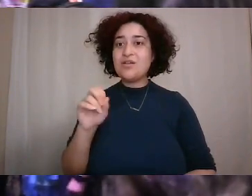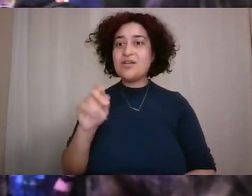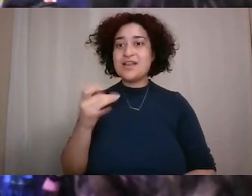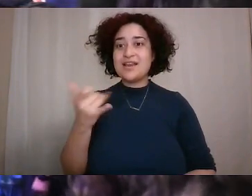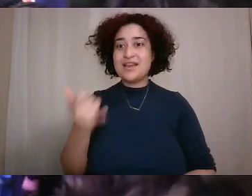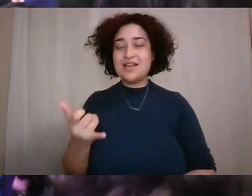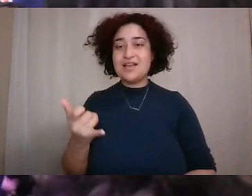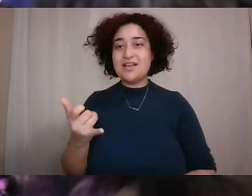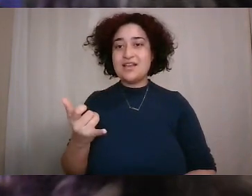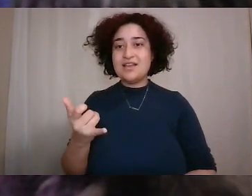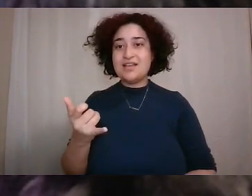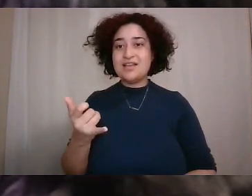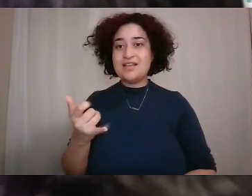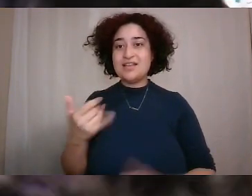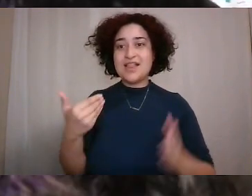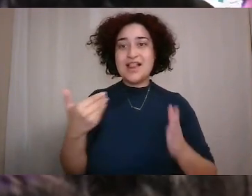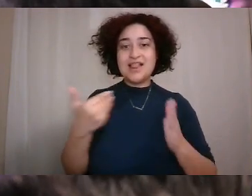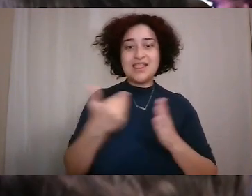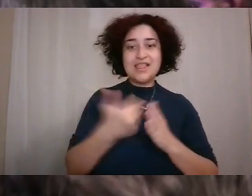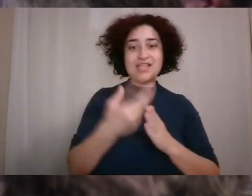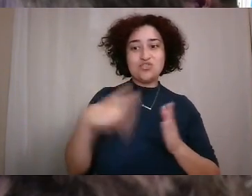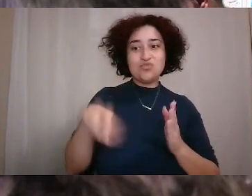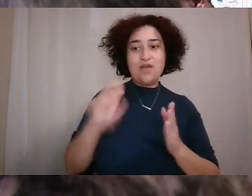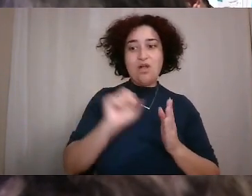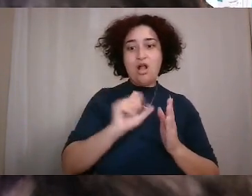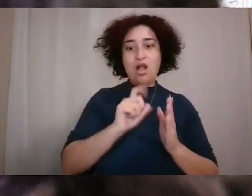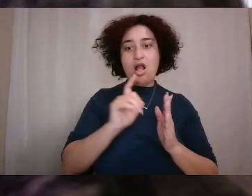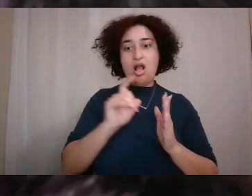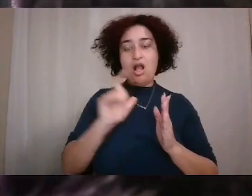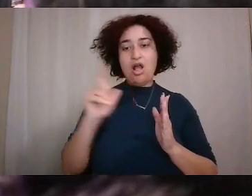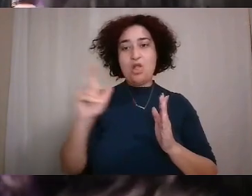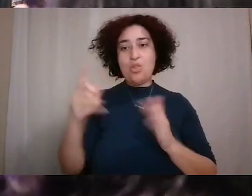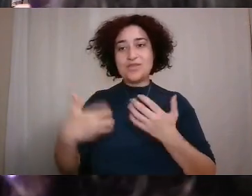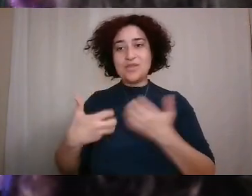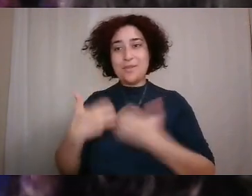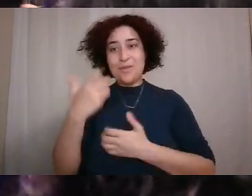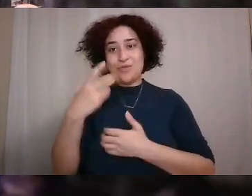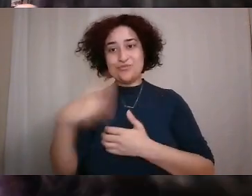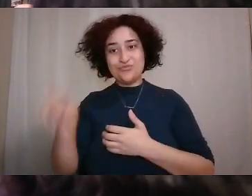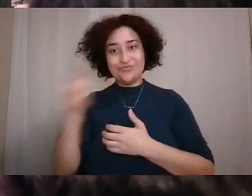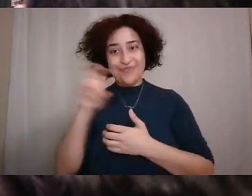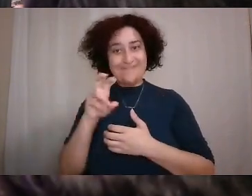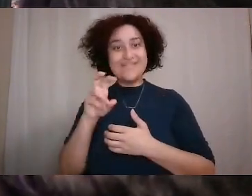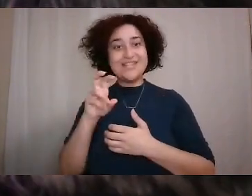of traveled all the way up to the most traveled.